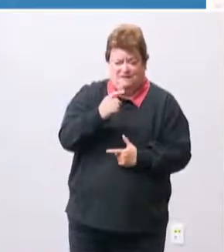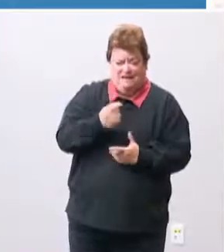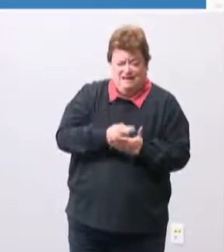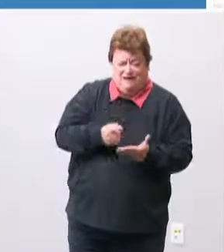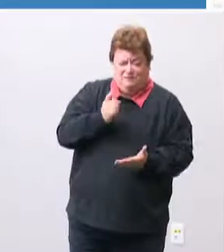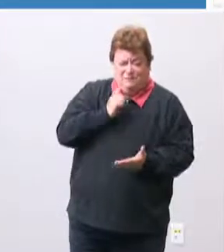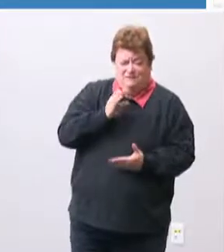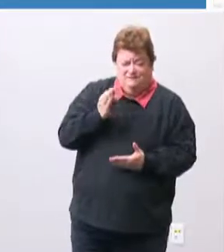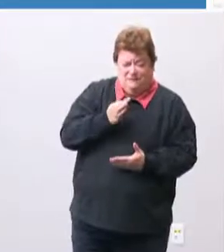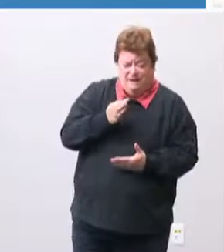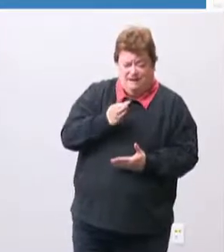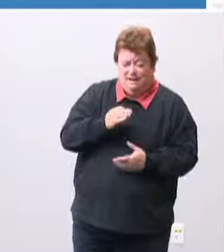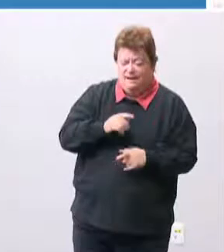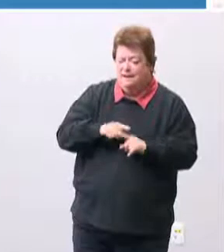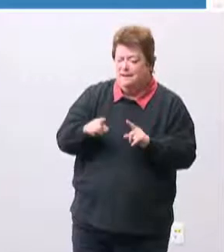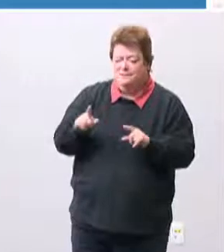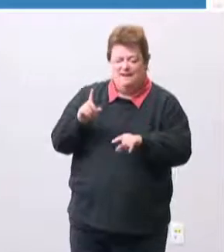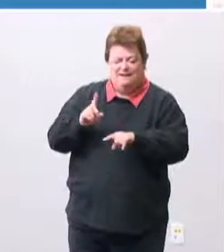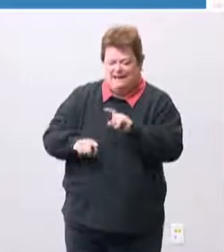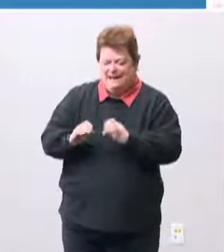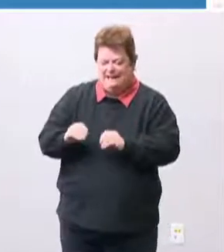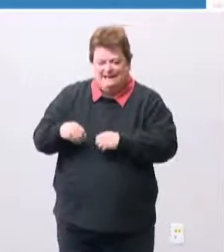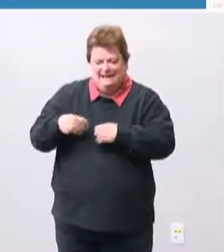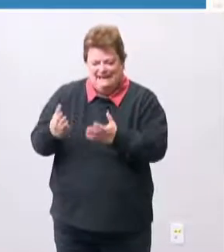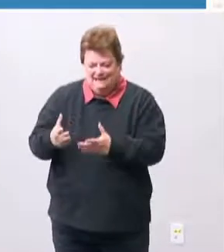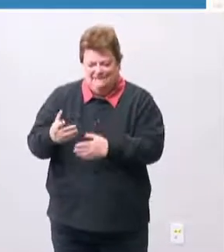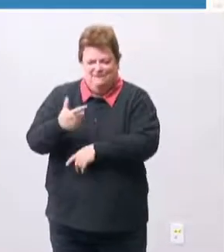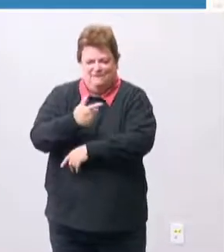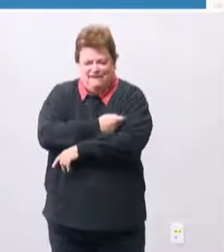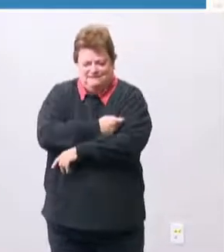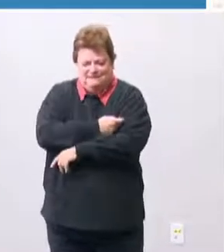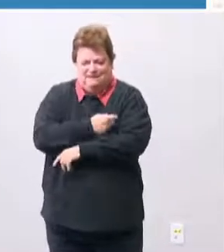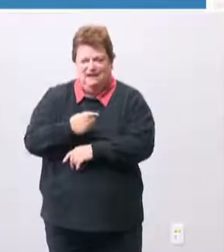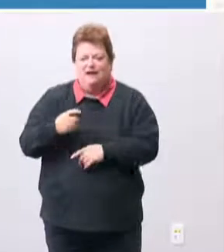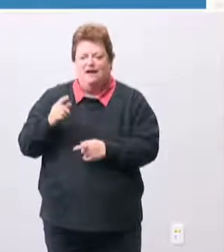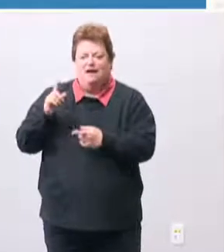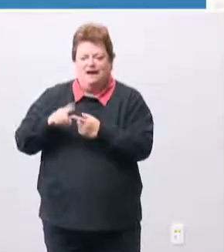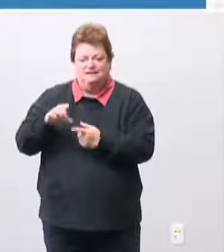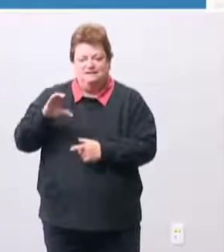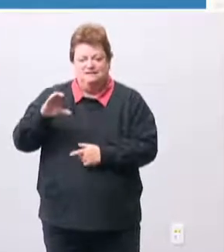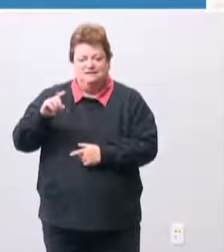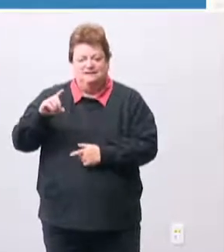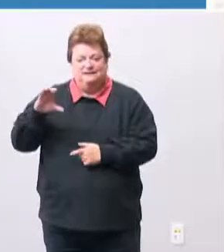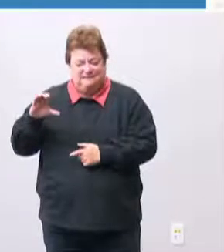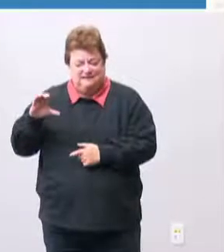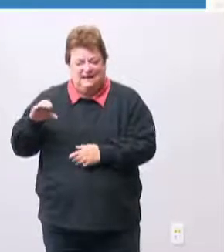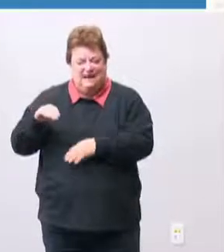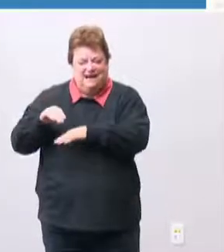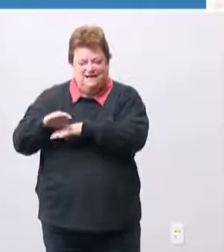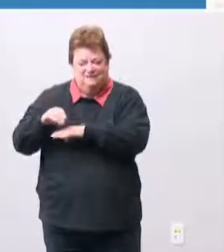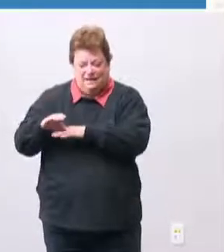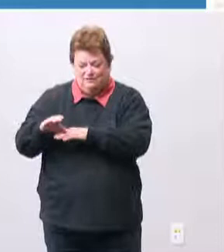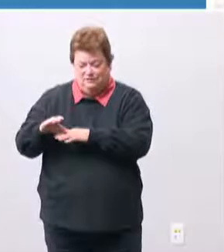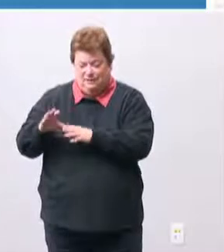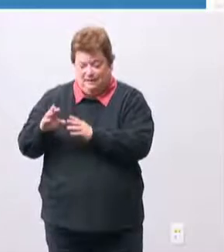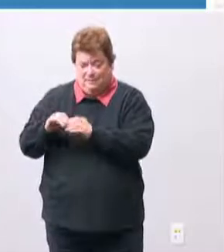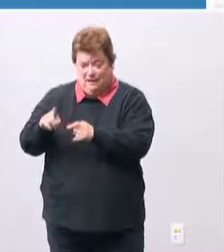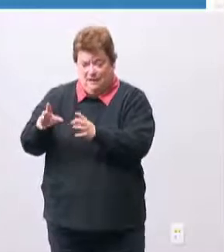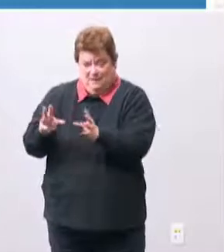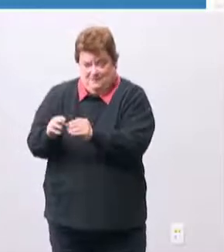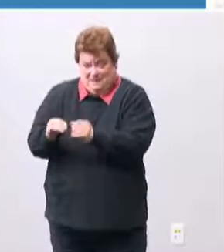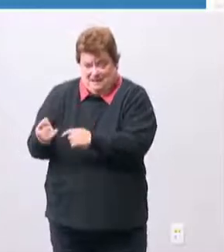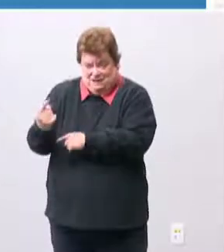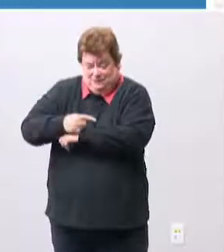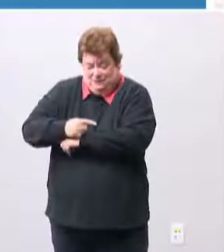the vaccine can't be administered yet. The CDC's Vaccine Advisory Committee is meeting today to discuss whether